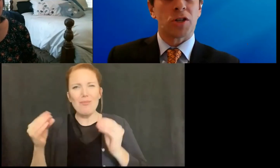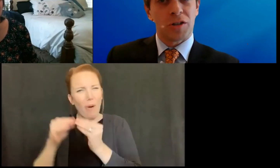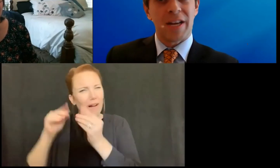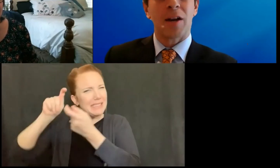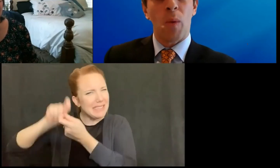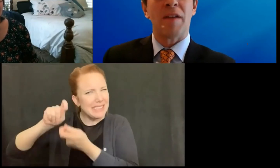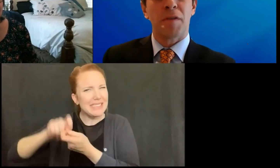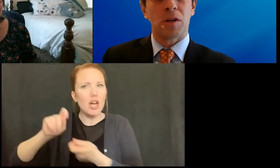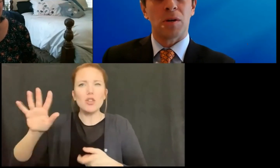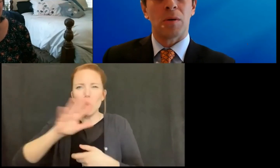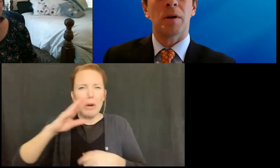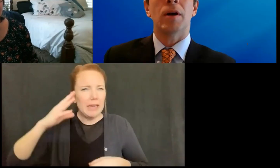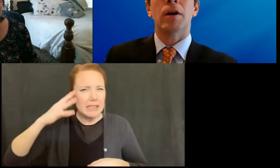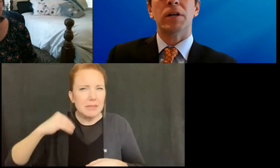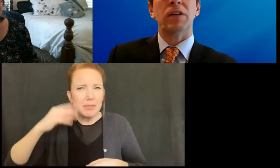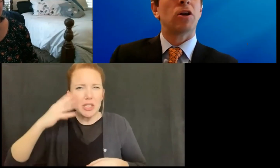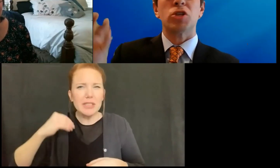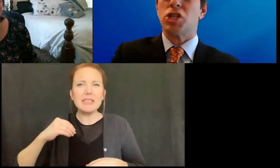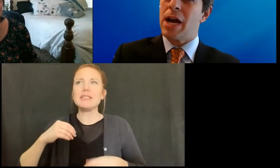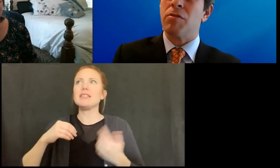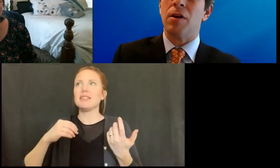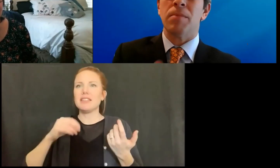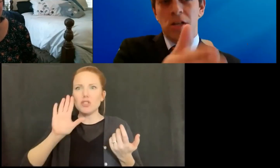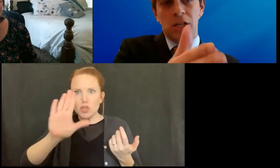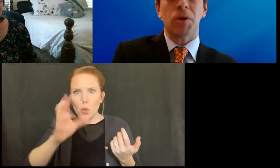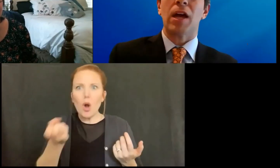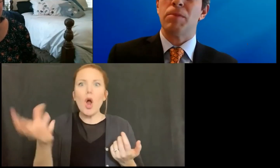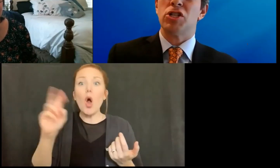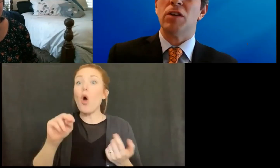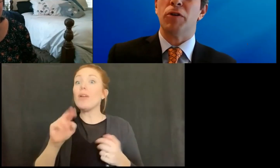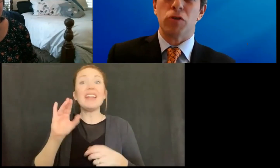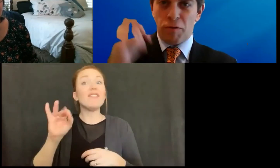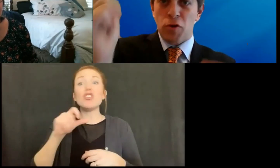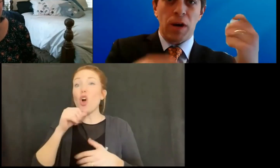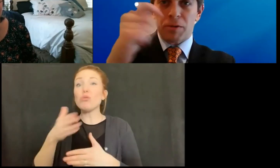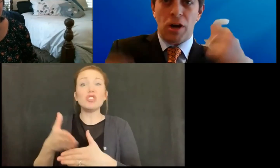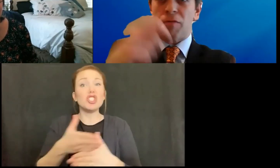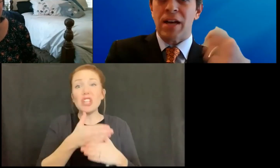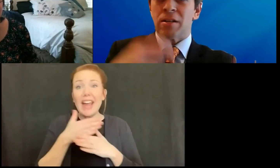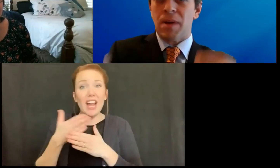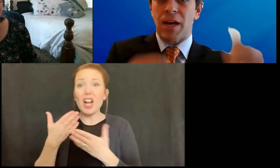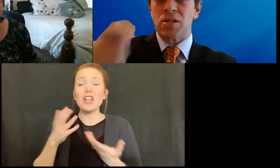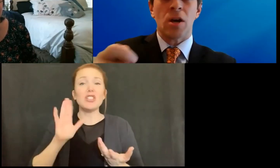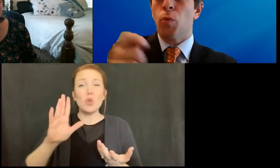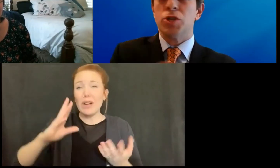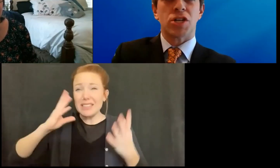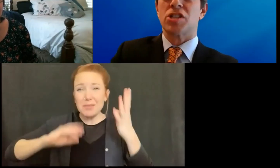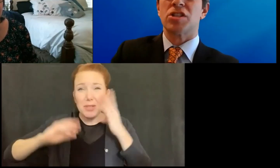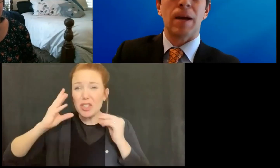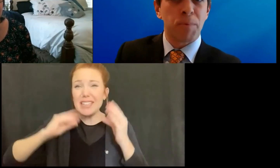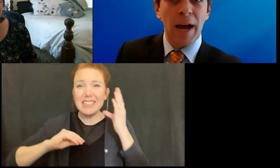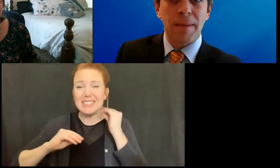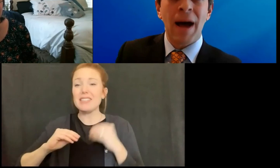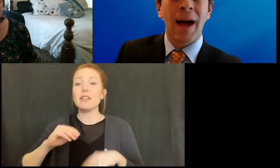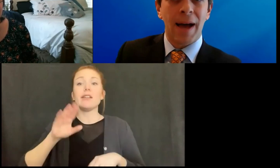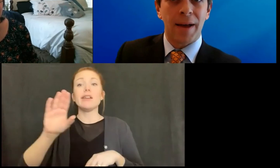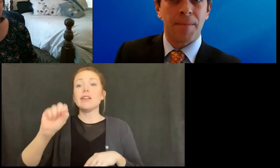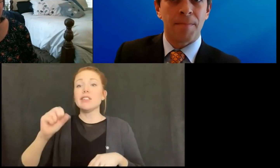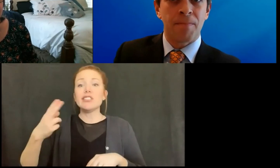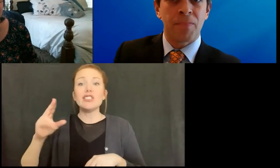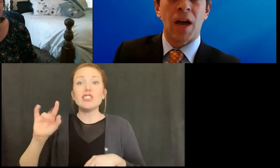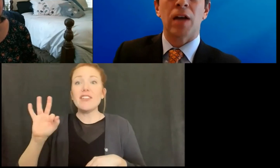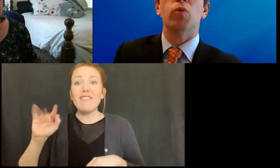no one else could take away from you. But if you don't share them, someone like Ms. Shiflet, who's reviewing a ton of resumes, would just skip right